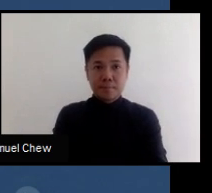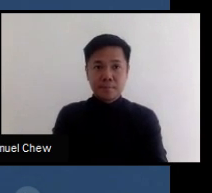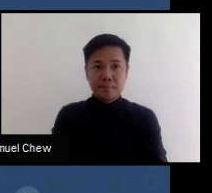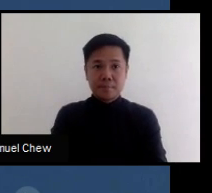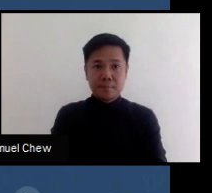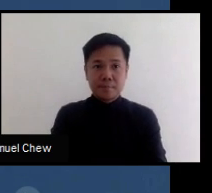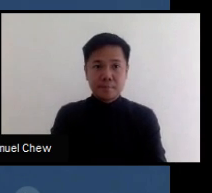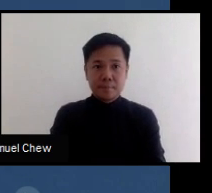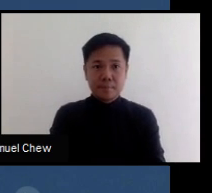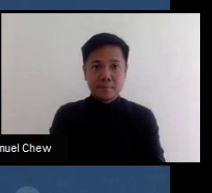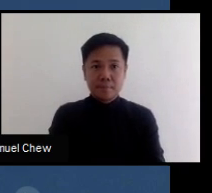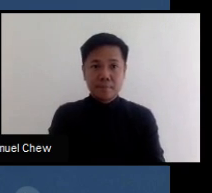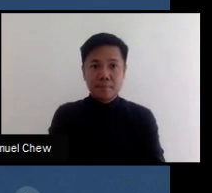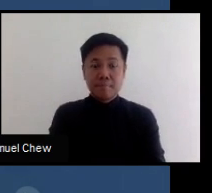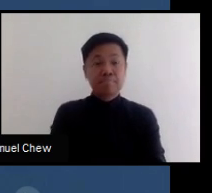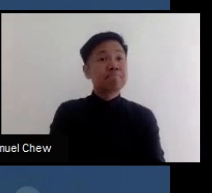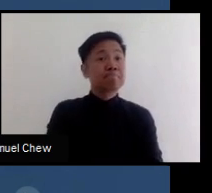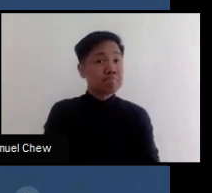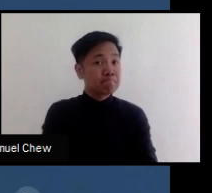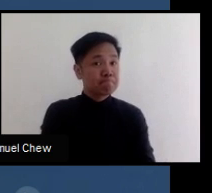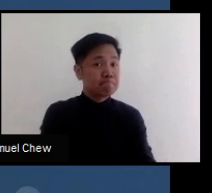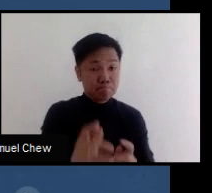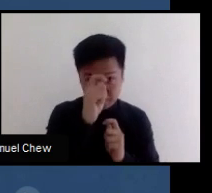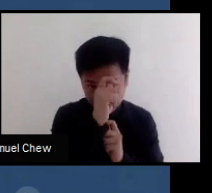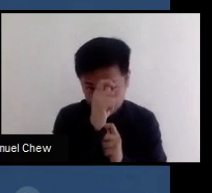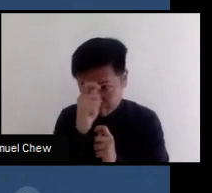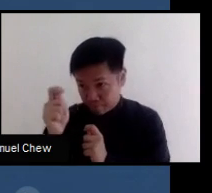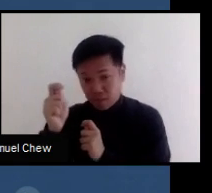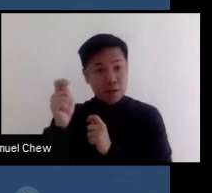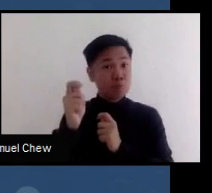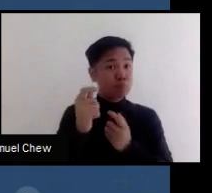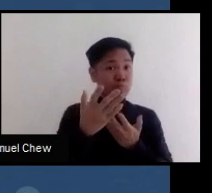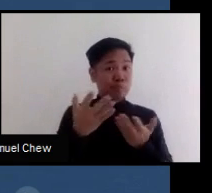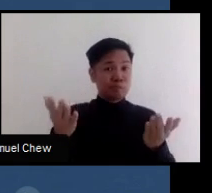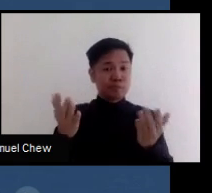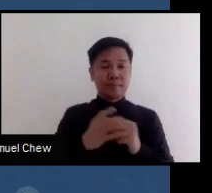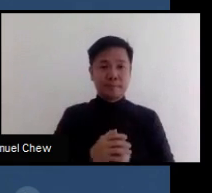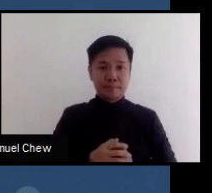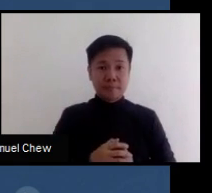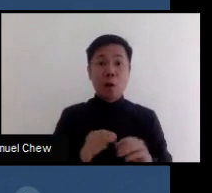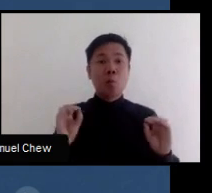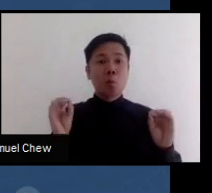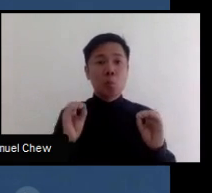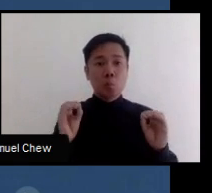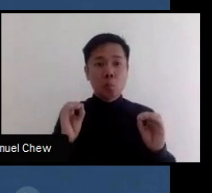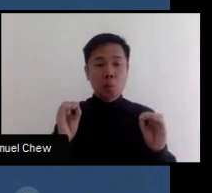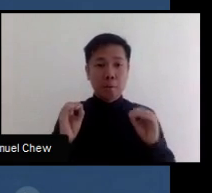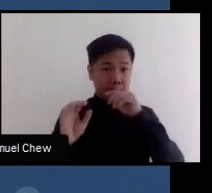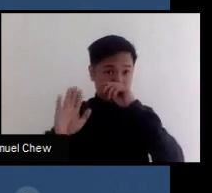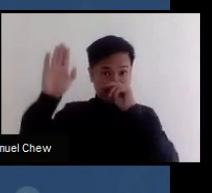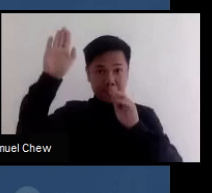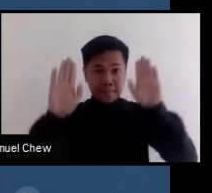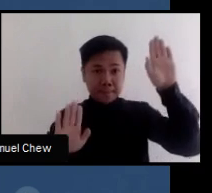Distinguished delegates, ladies and gentlemen, it appears there are no other matters